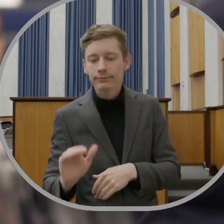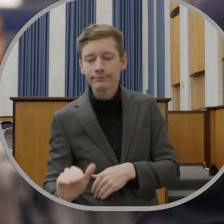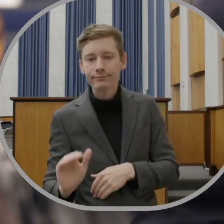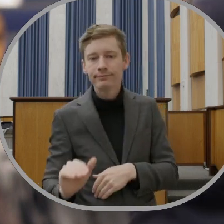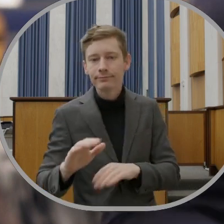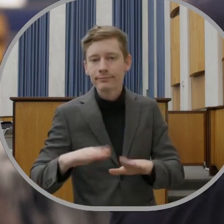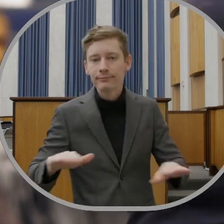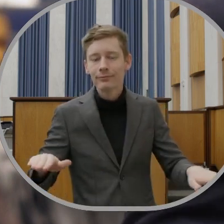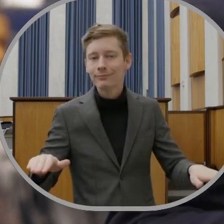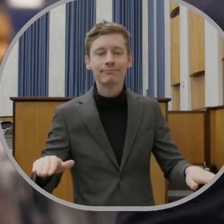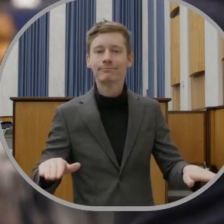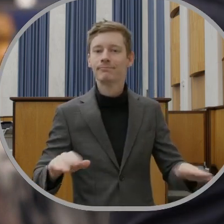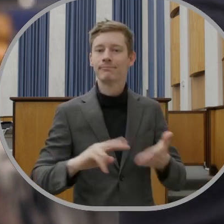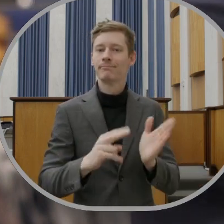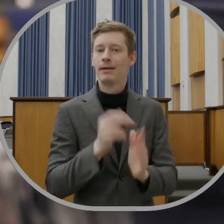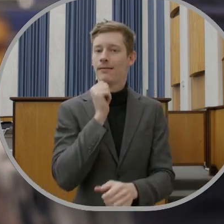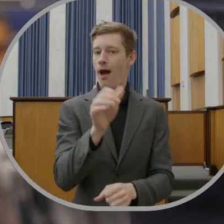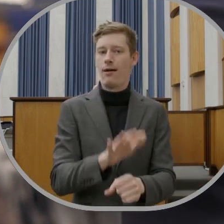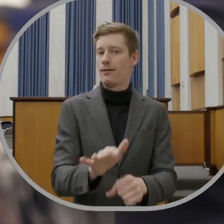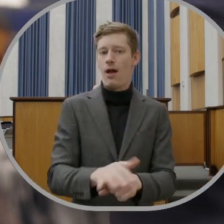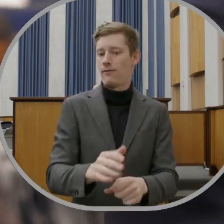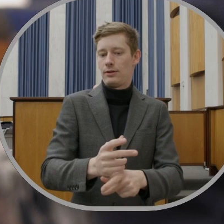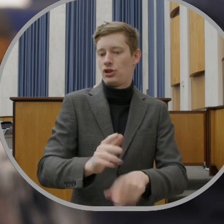we agree that that's downright shameful?